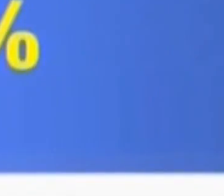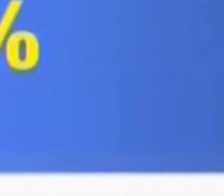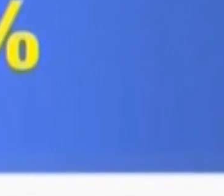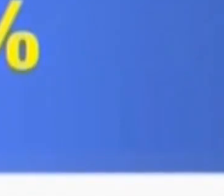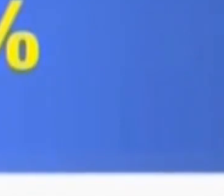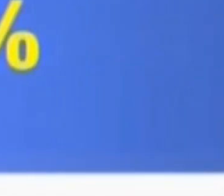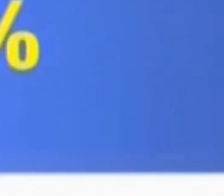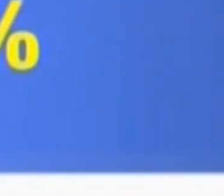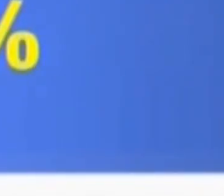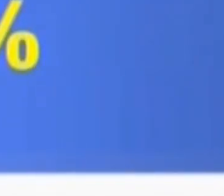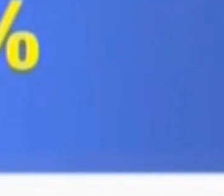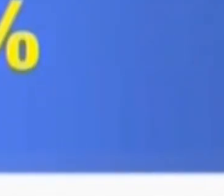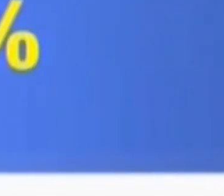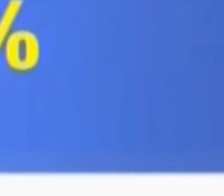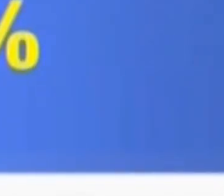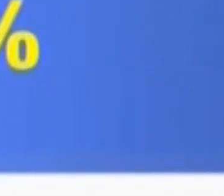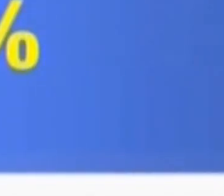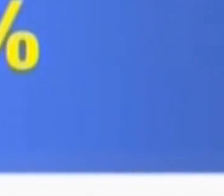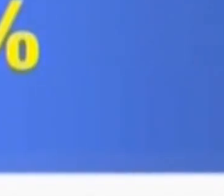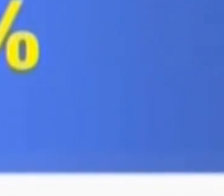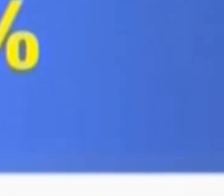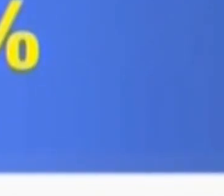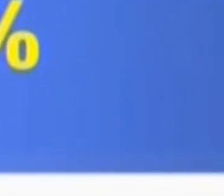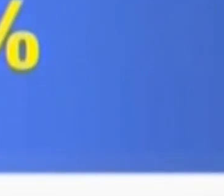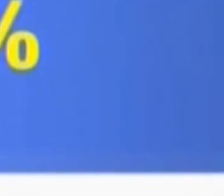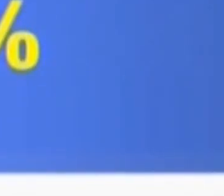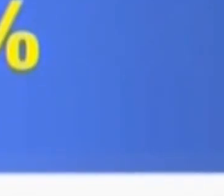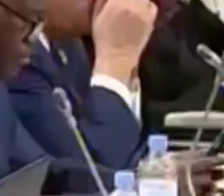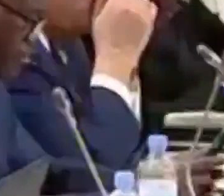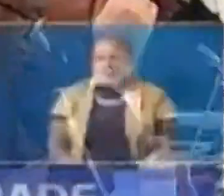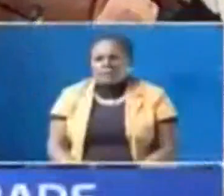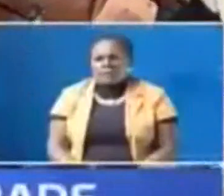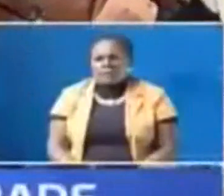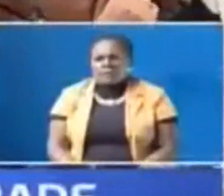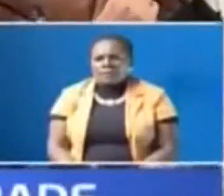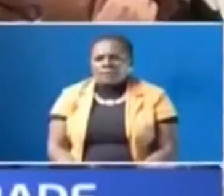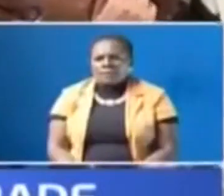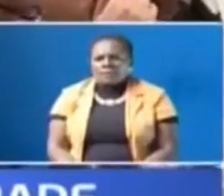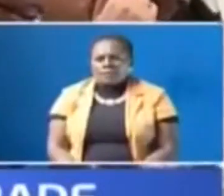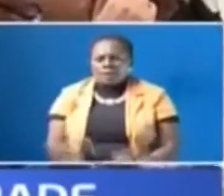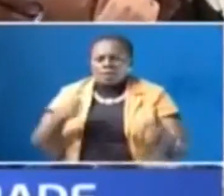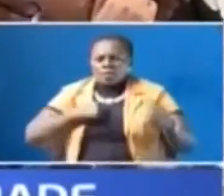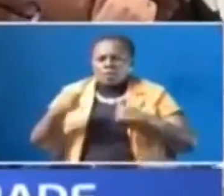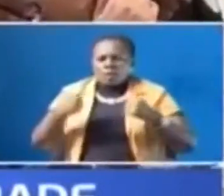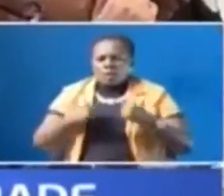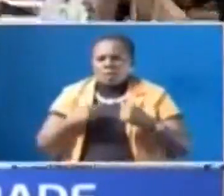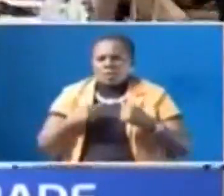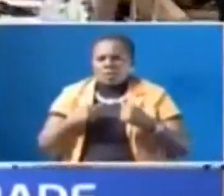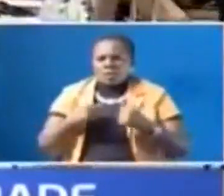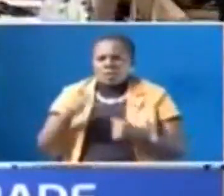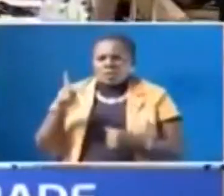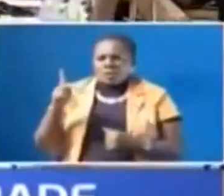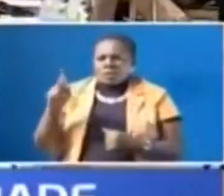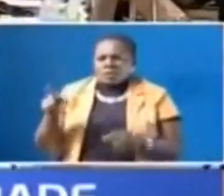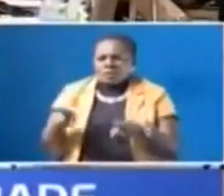the intra-Europe trade, which stands at 65%. Of the Republic of Rwanda, Paul Kagame. Trading with the slash